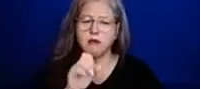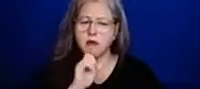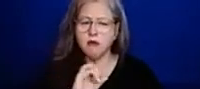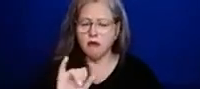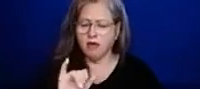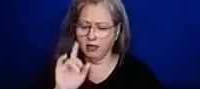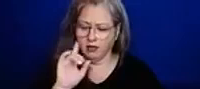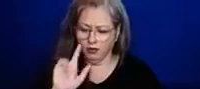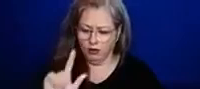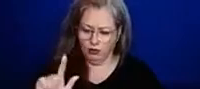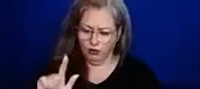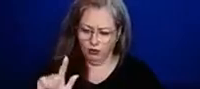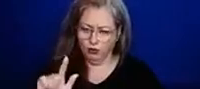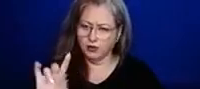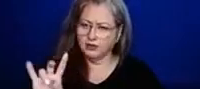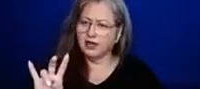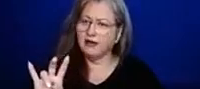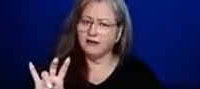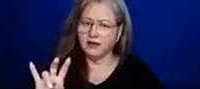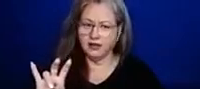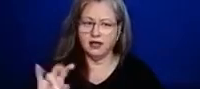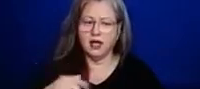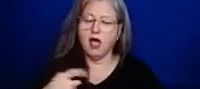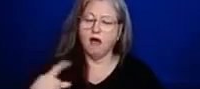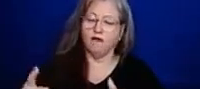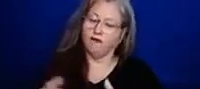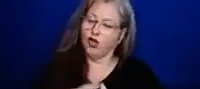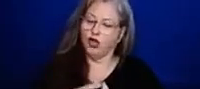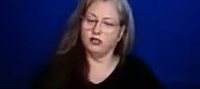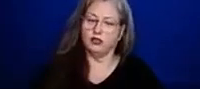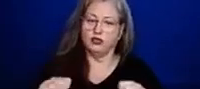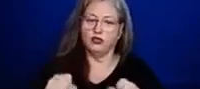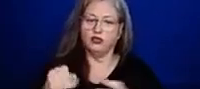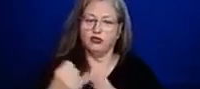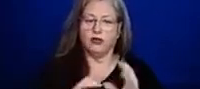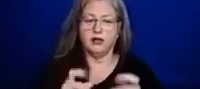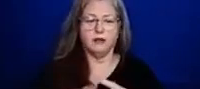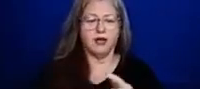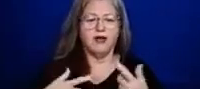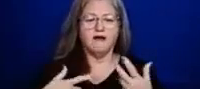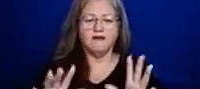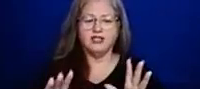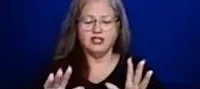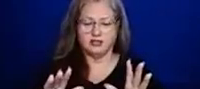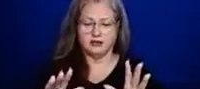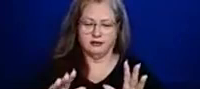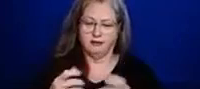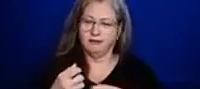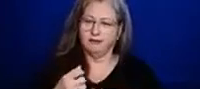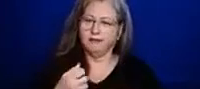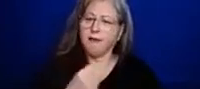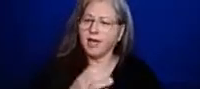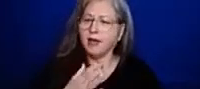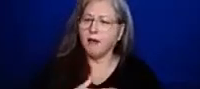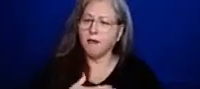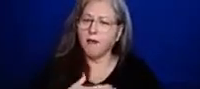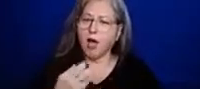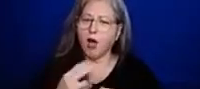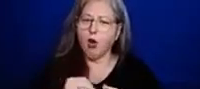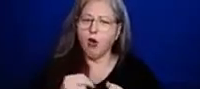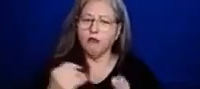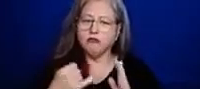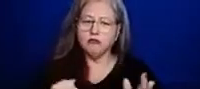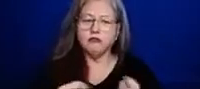like 27 years old that I took first drawing lessons, but I already had like some pieces made.